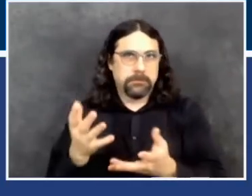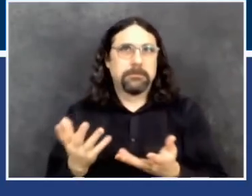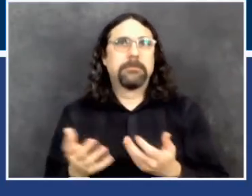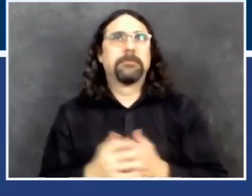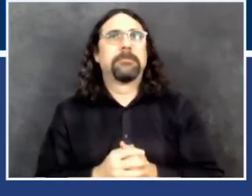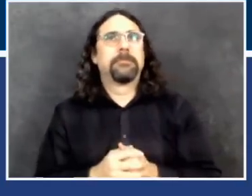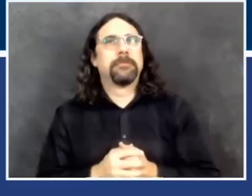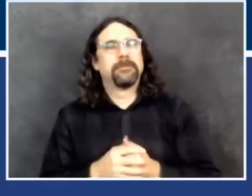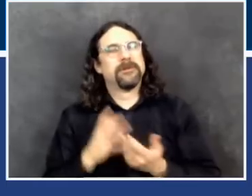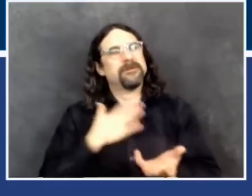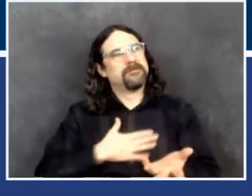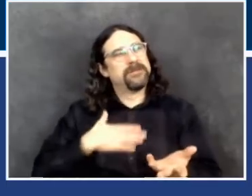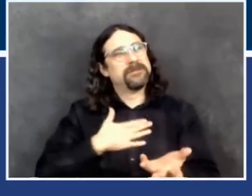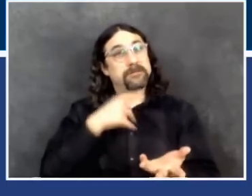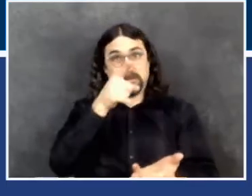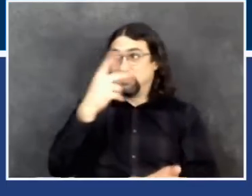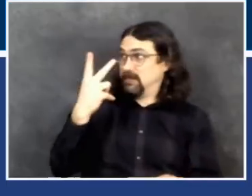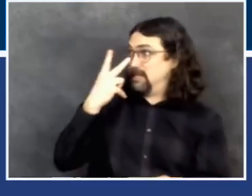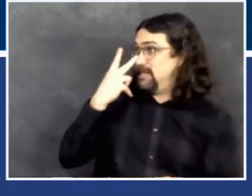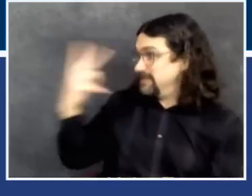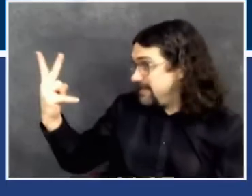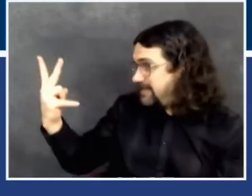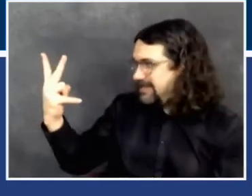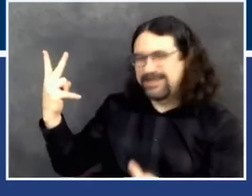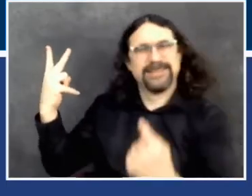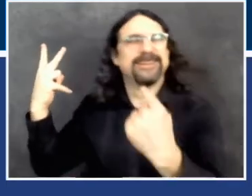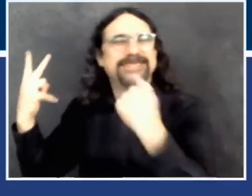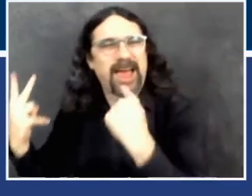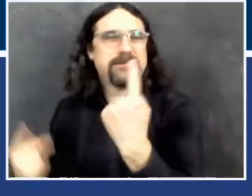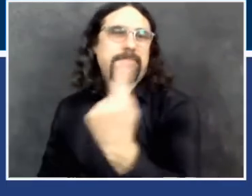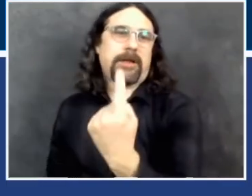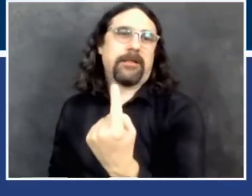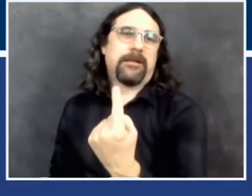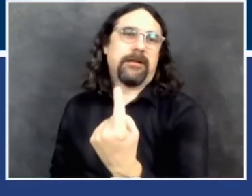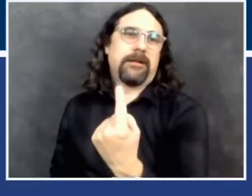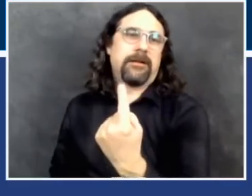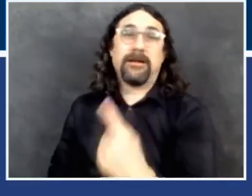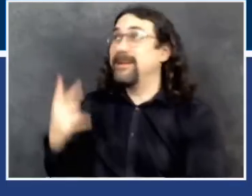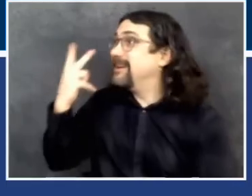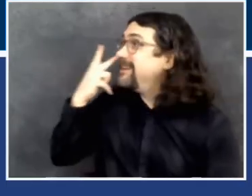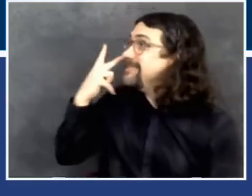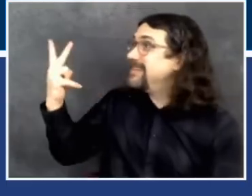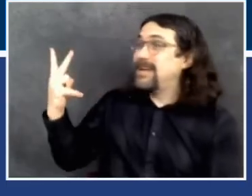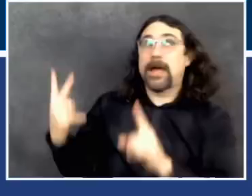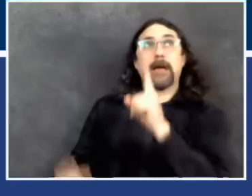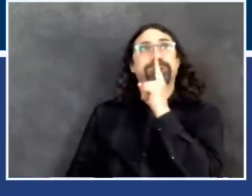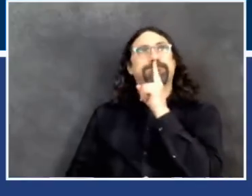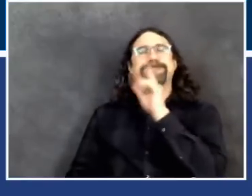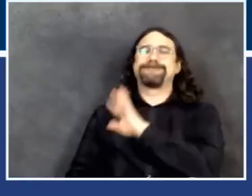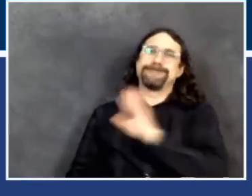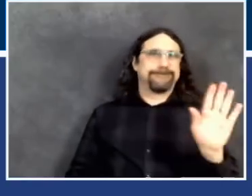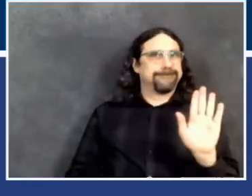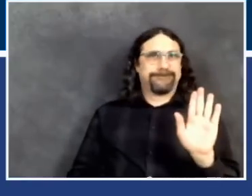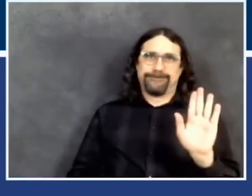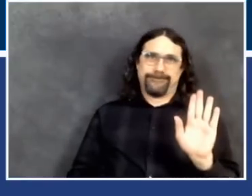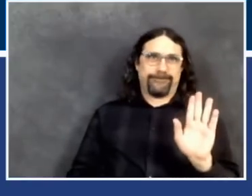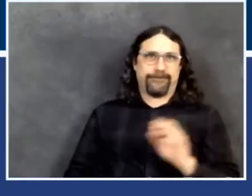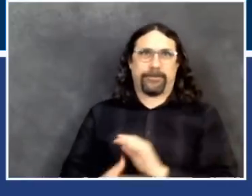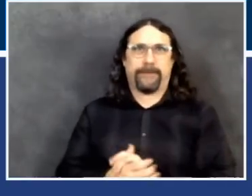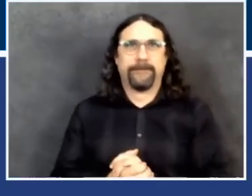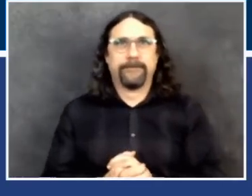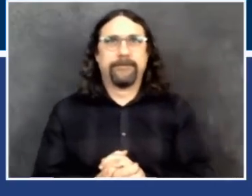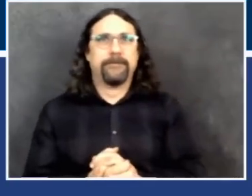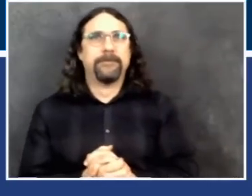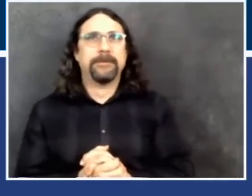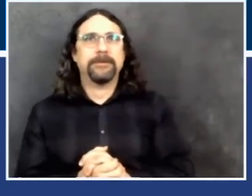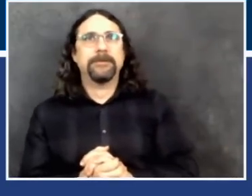just the same reality. We just have a different enemy, an enemy we can't see, but an enemy that's taken so many lives. So you can call